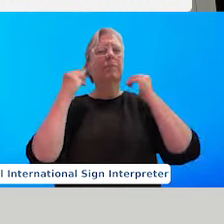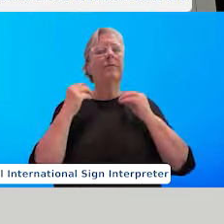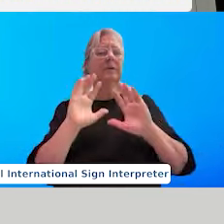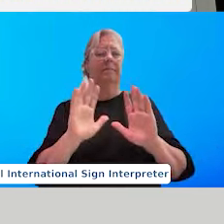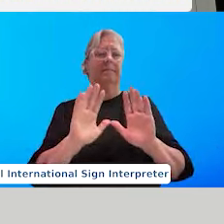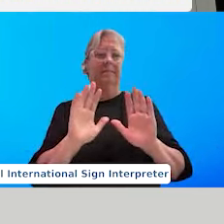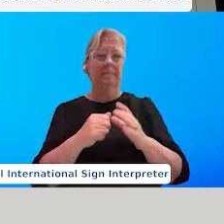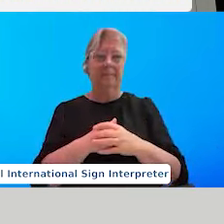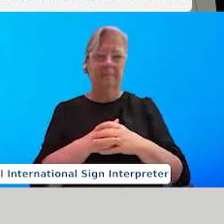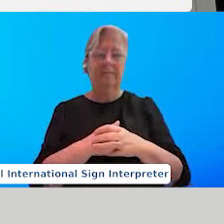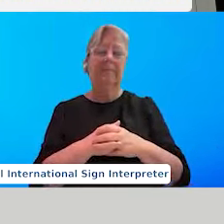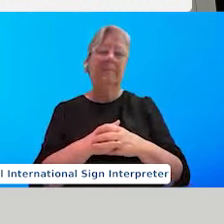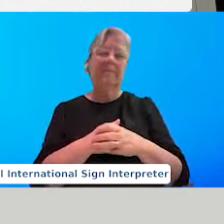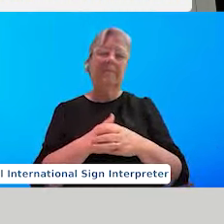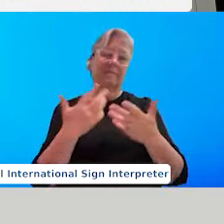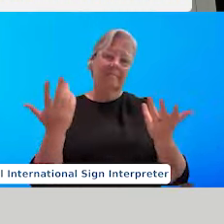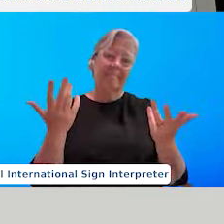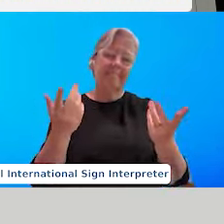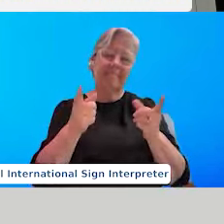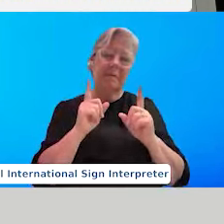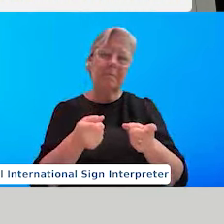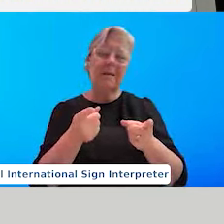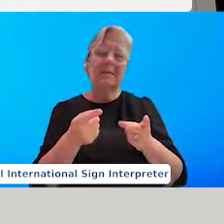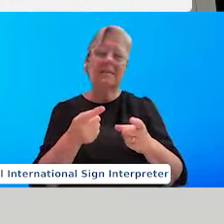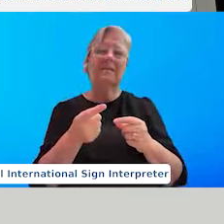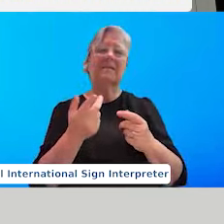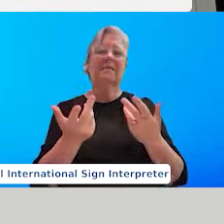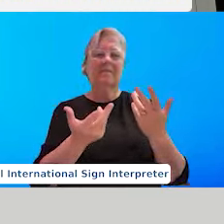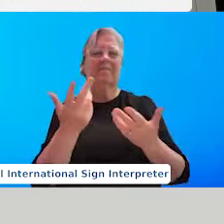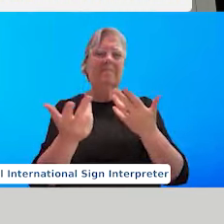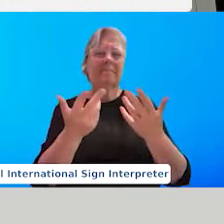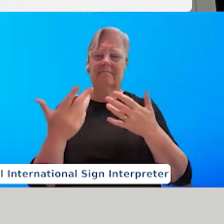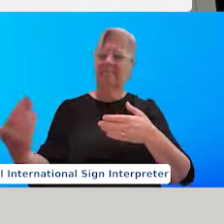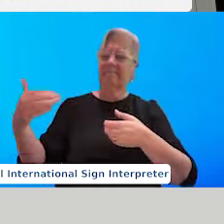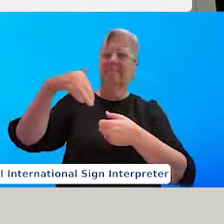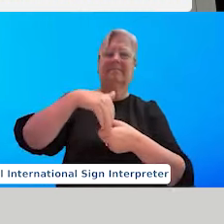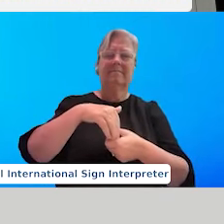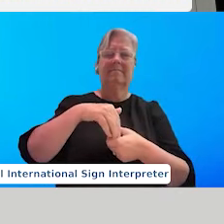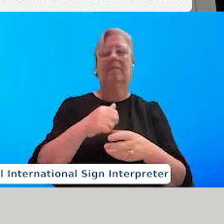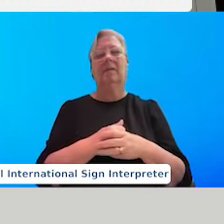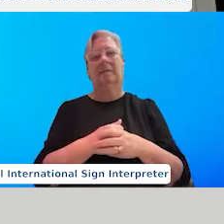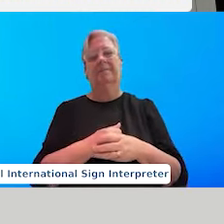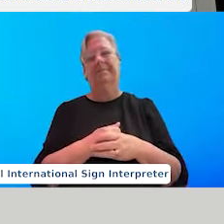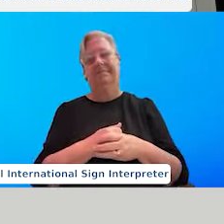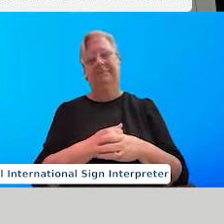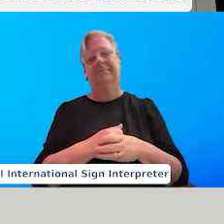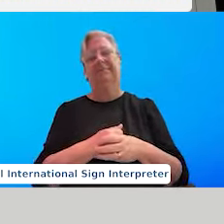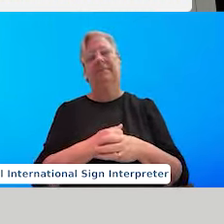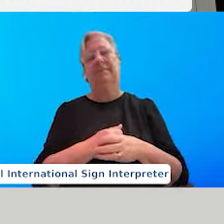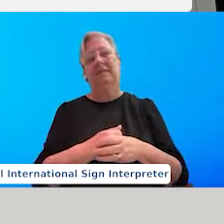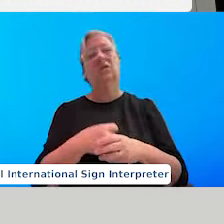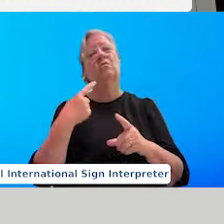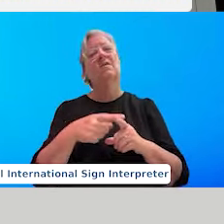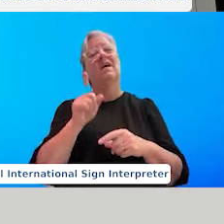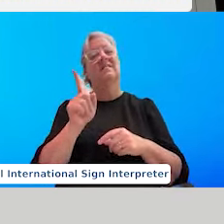legal consultants, and sometimes with the fee, sometimes with the court, right? In case that they need to go to